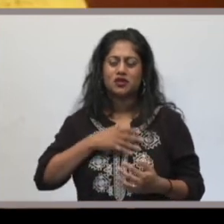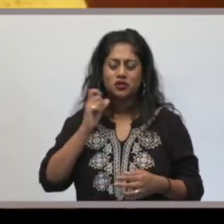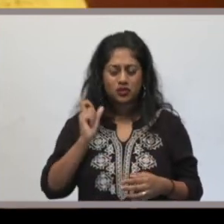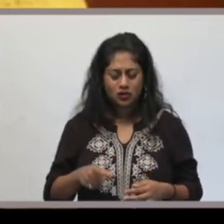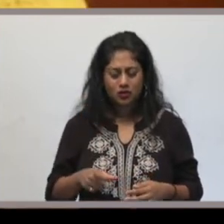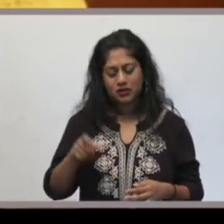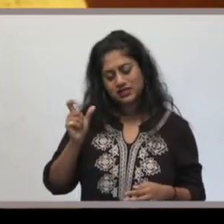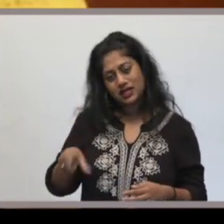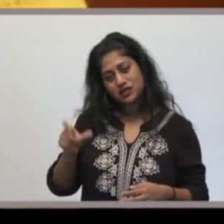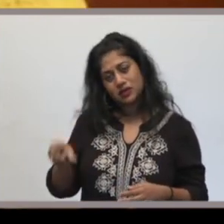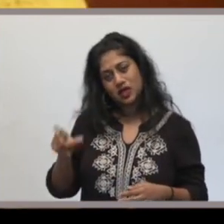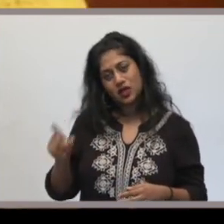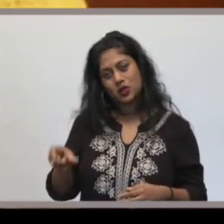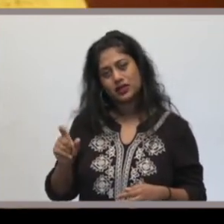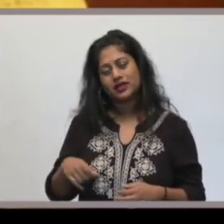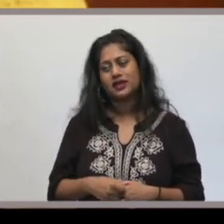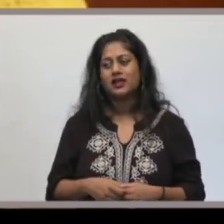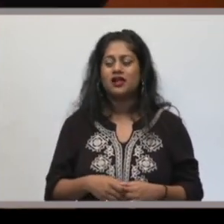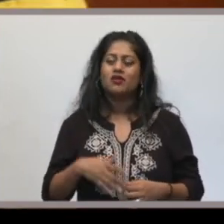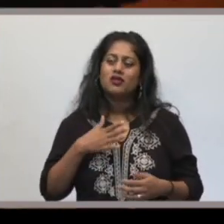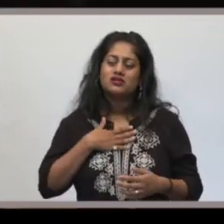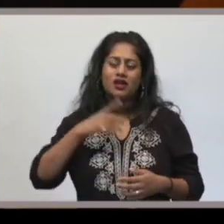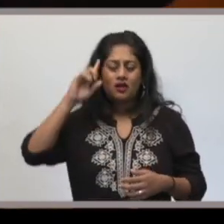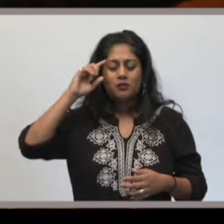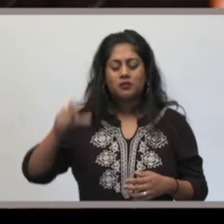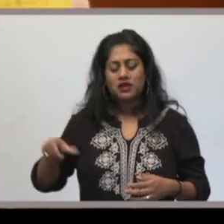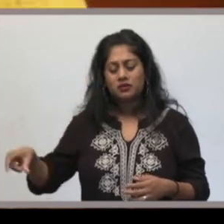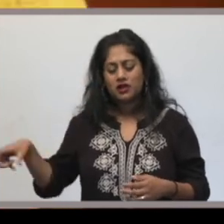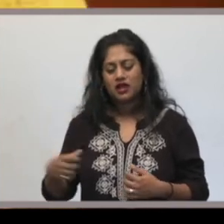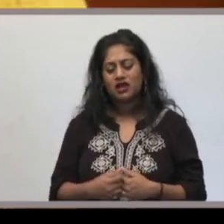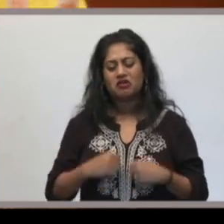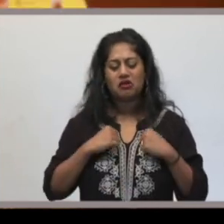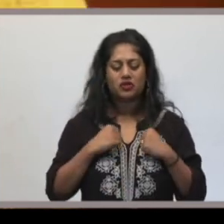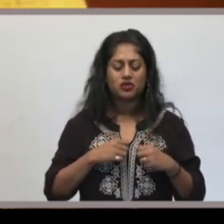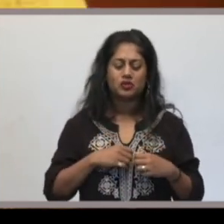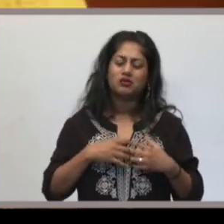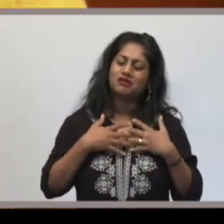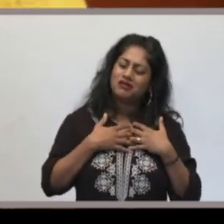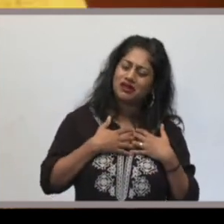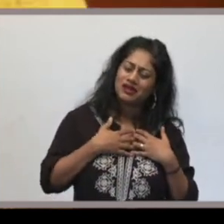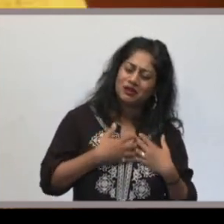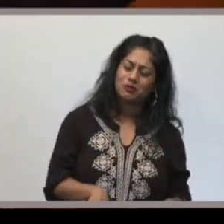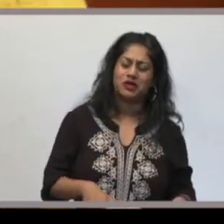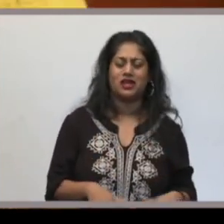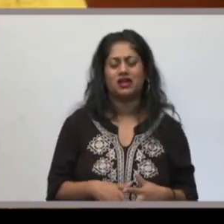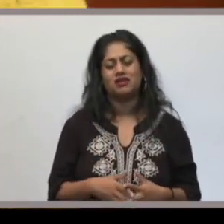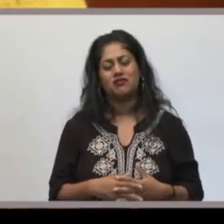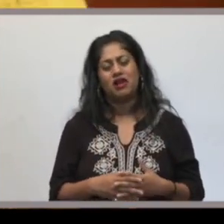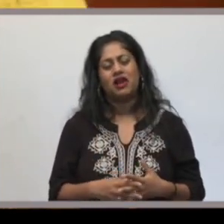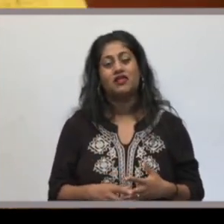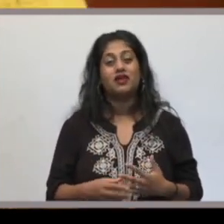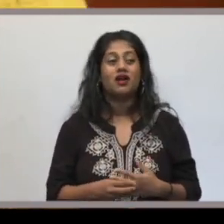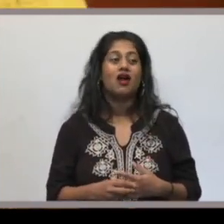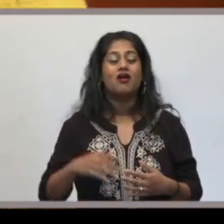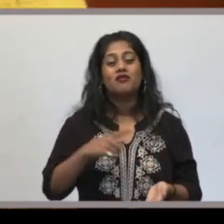be brought up in the home of an alcoholic father. Or you say, I know what it's like to be brought up where my mother walked out the door and